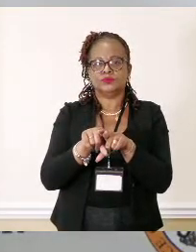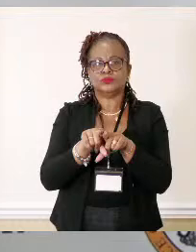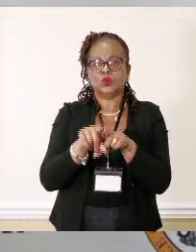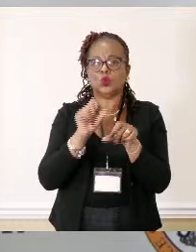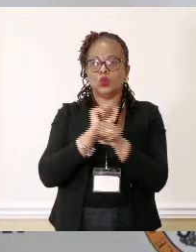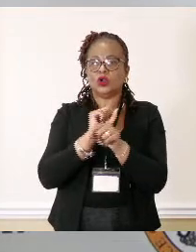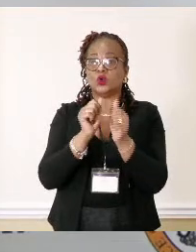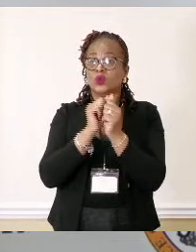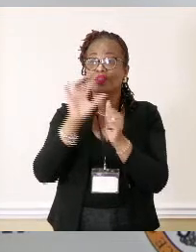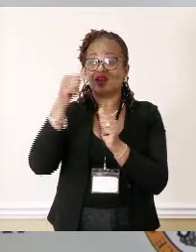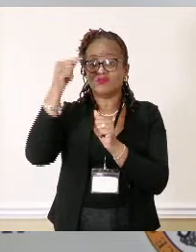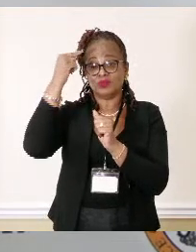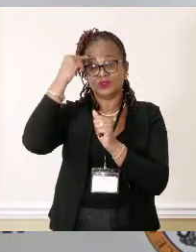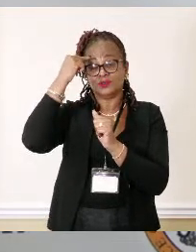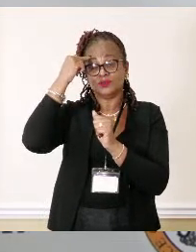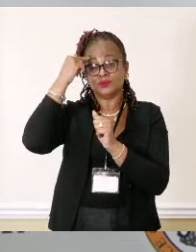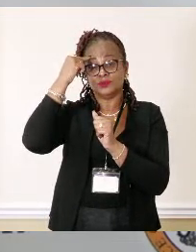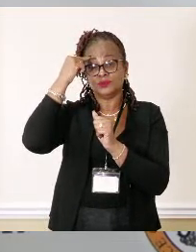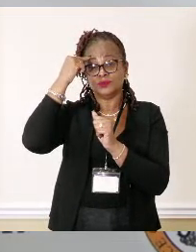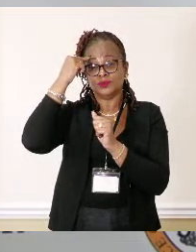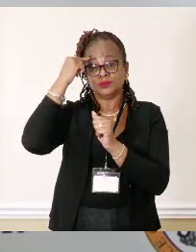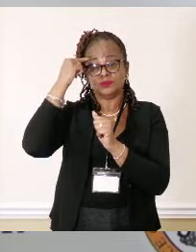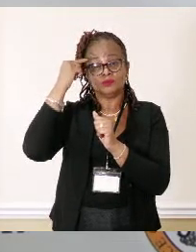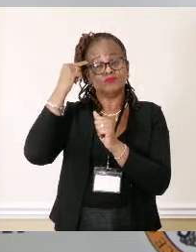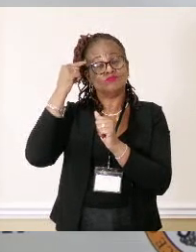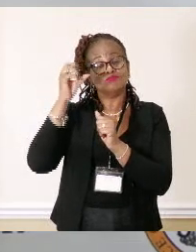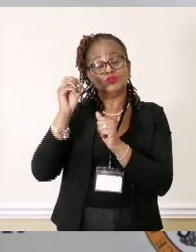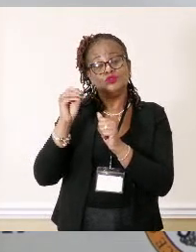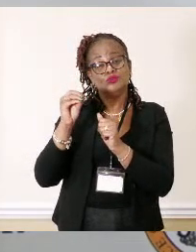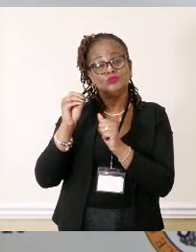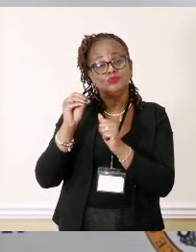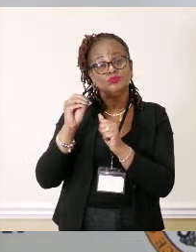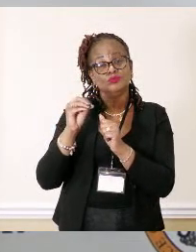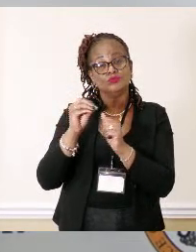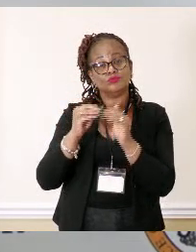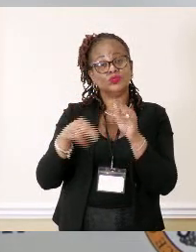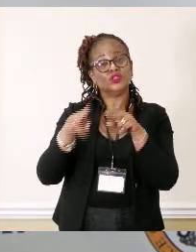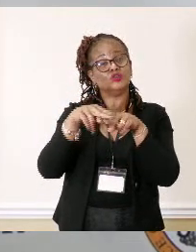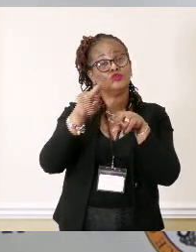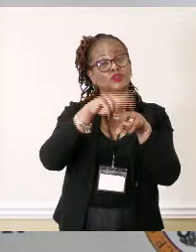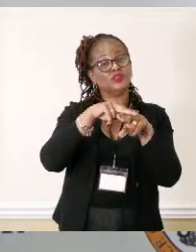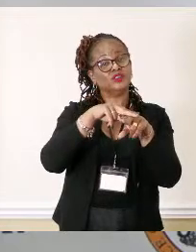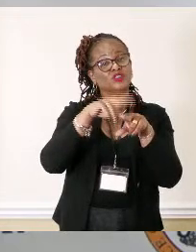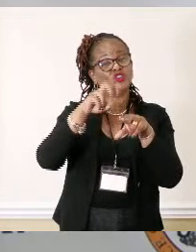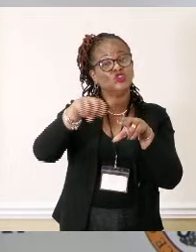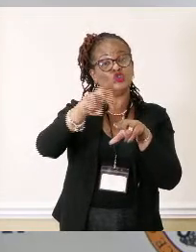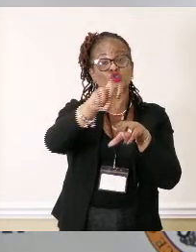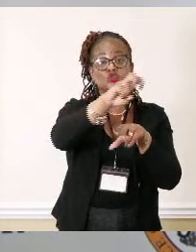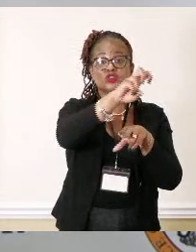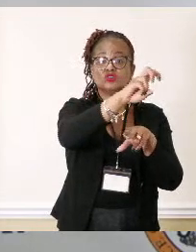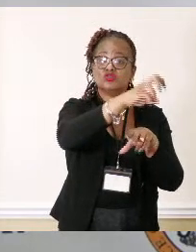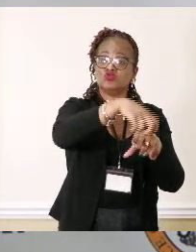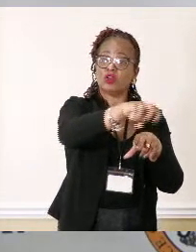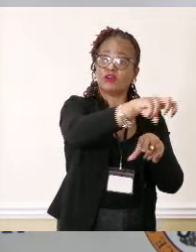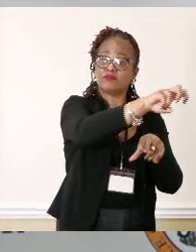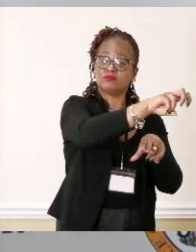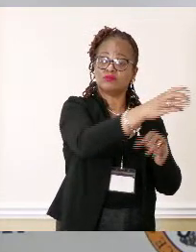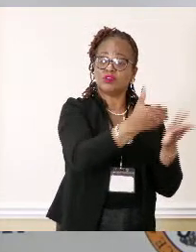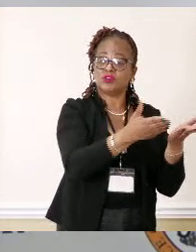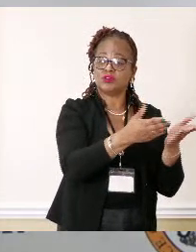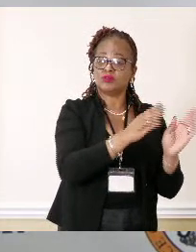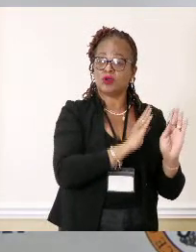work with the government to facilitate increased tourist travels to the Bahamas.